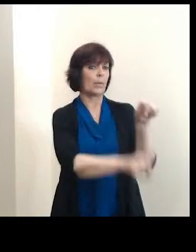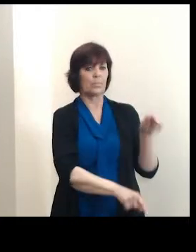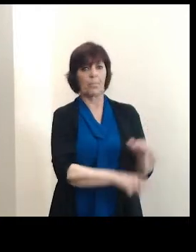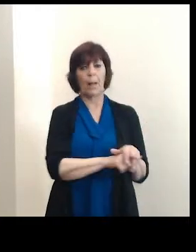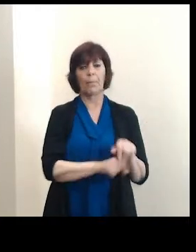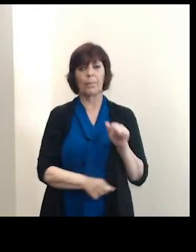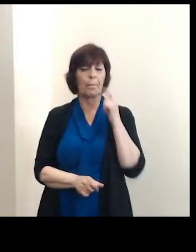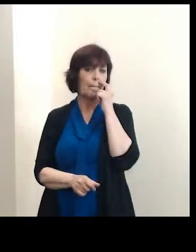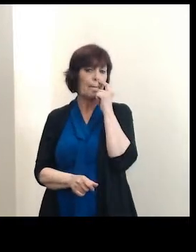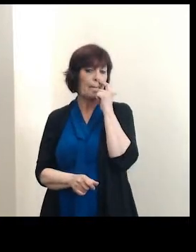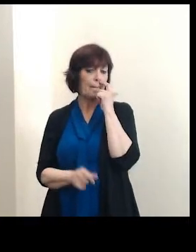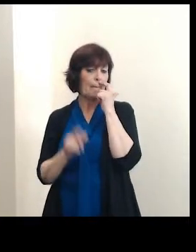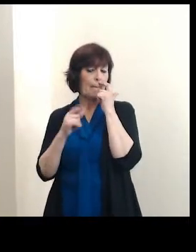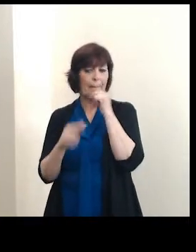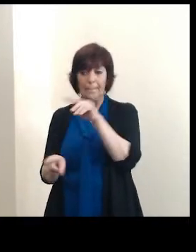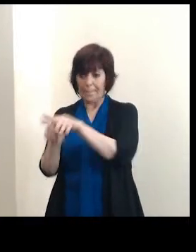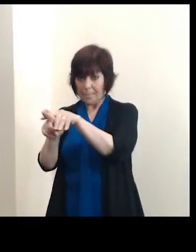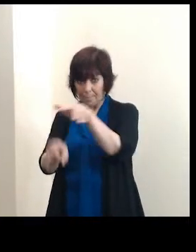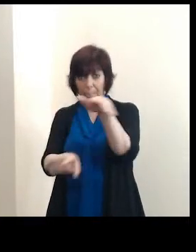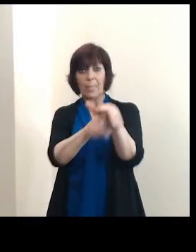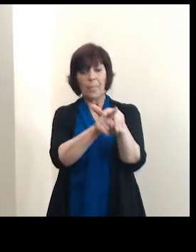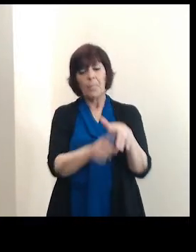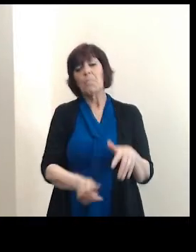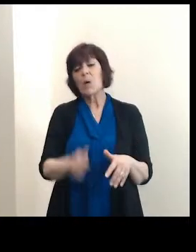have primarily been in the city and